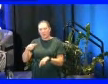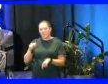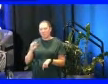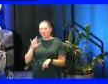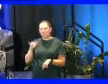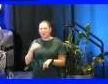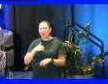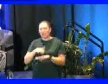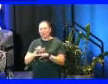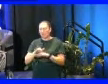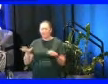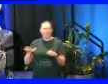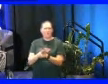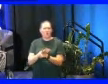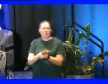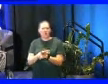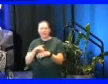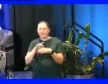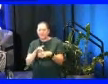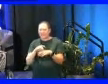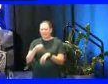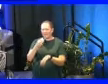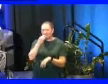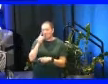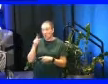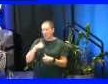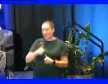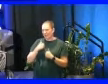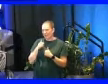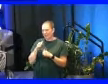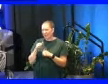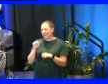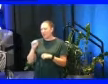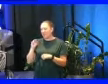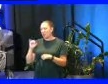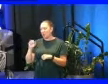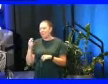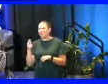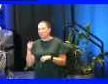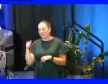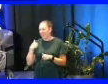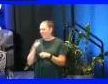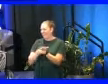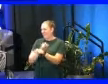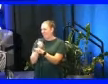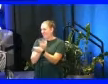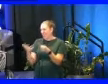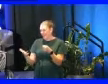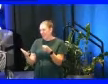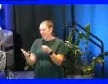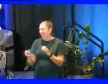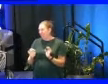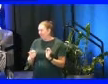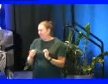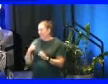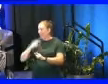had a whole trunk full of, they had all this meat and food, because down where I'm at, I'm with the Amish, I'm with everything. They have it. Yeah. They have it going on down there. You know, I